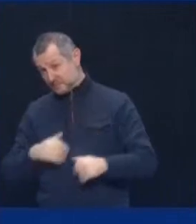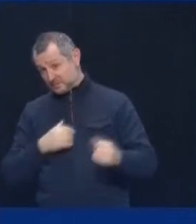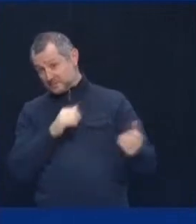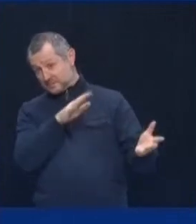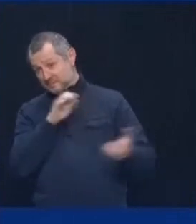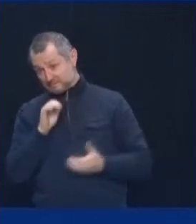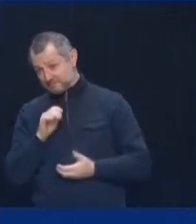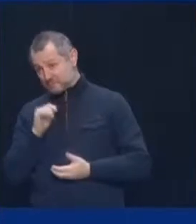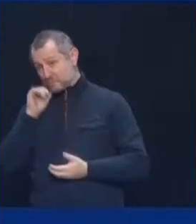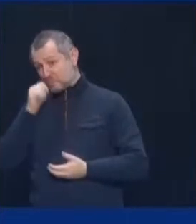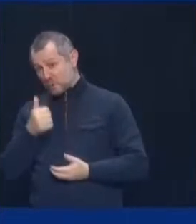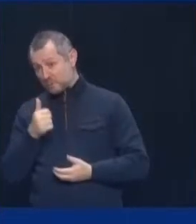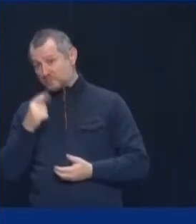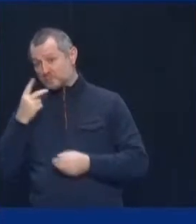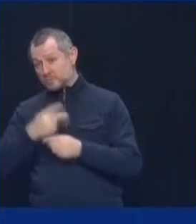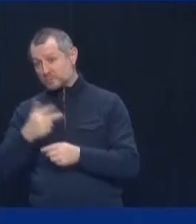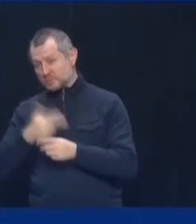are.